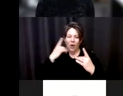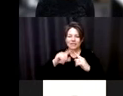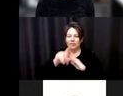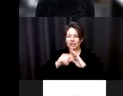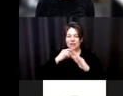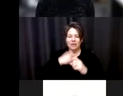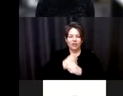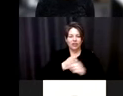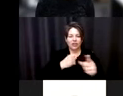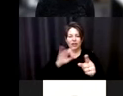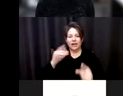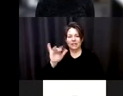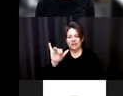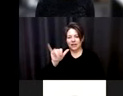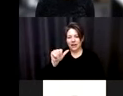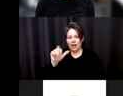yarrow.